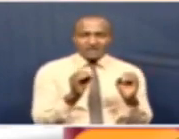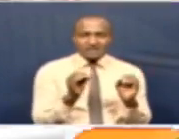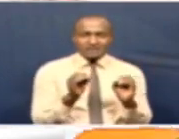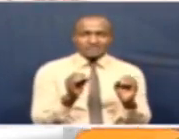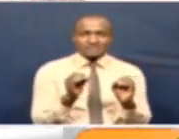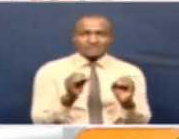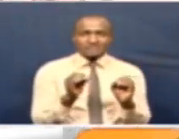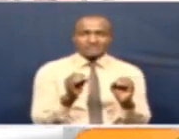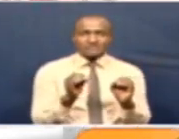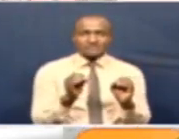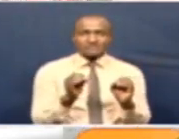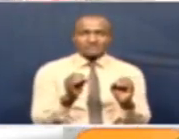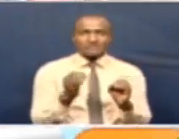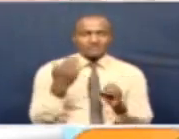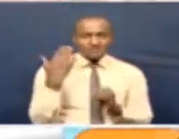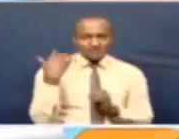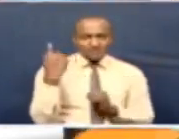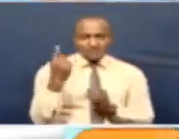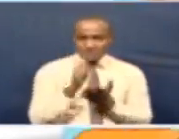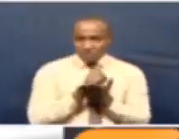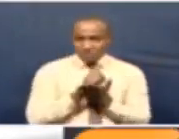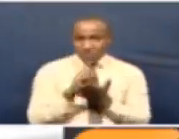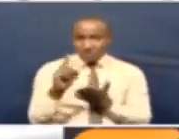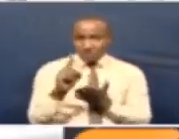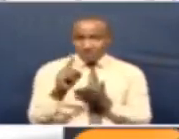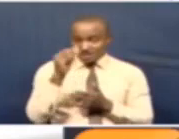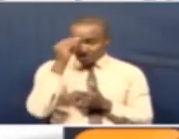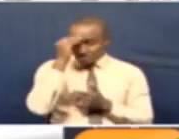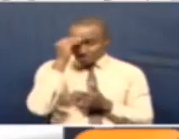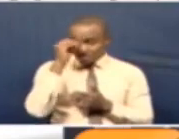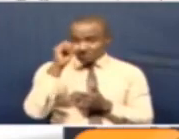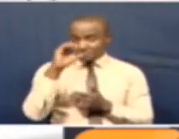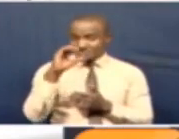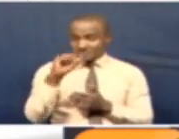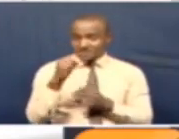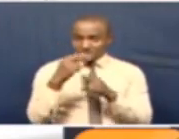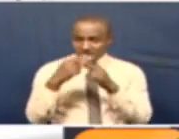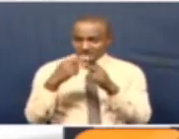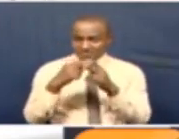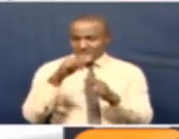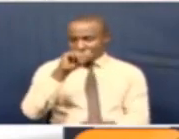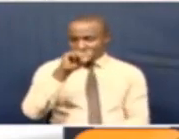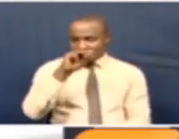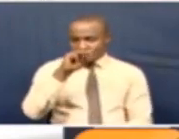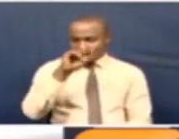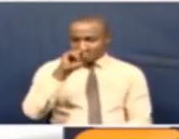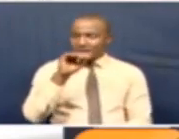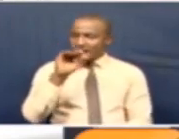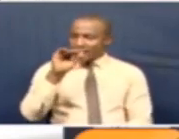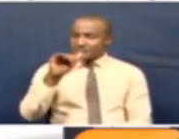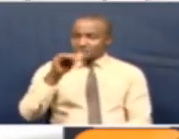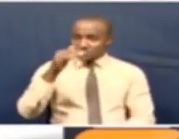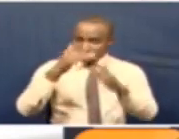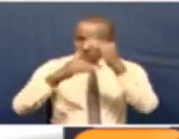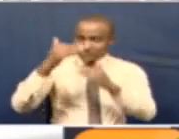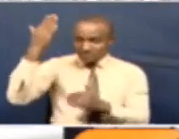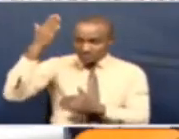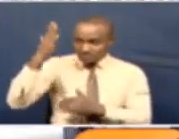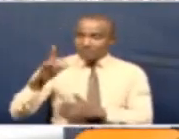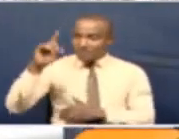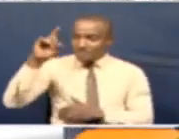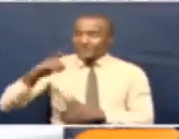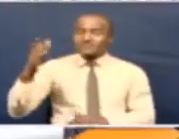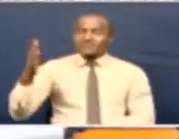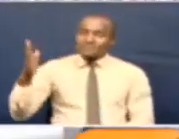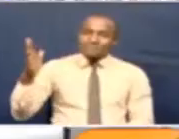university. Last week, Education Cabinet Secretary Ambassador Amina Mohammed ordered the lecturers to go back to class, saying they